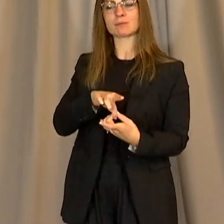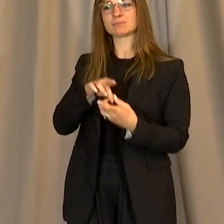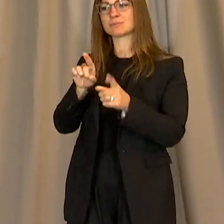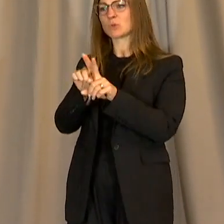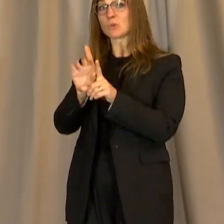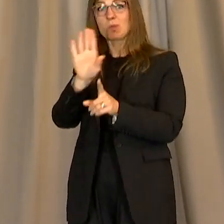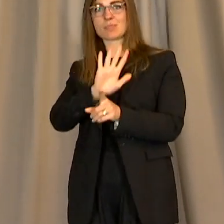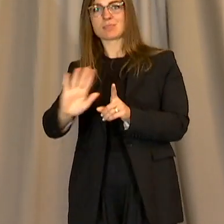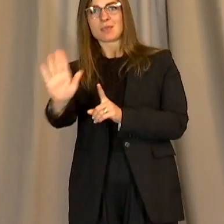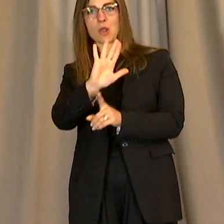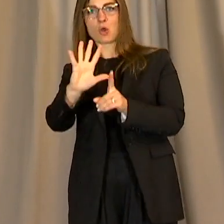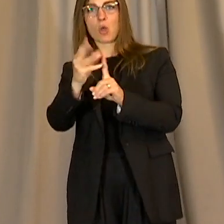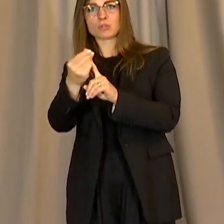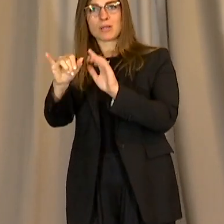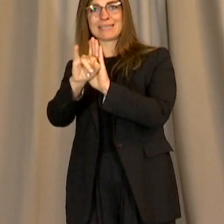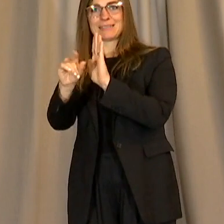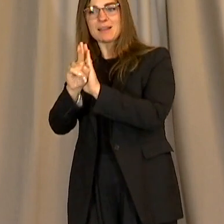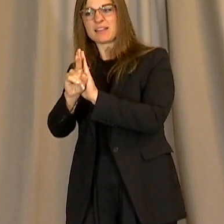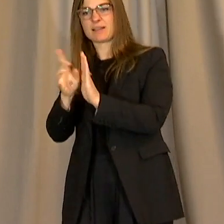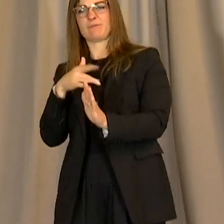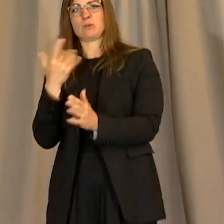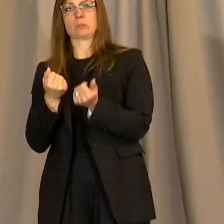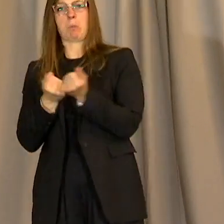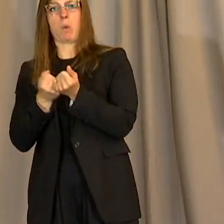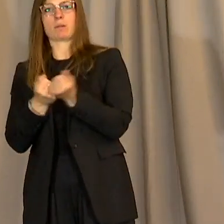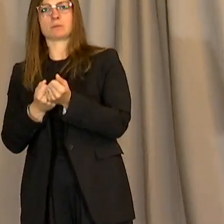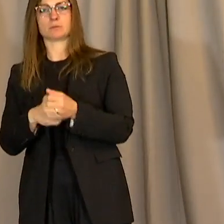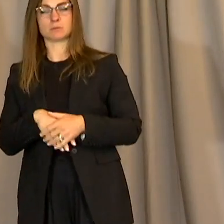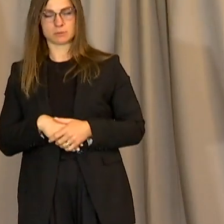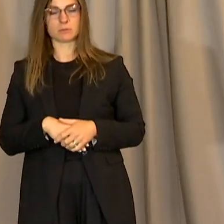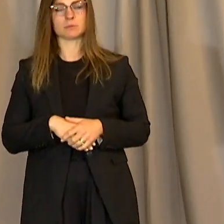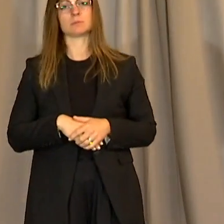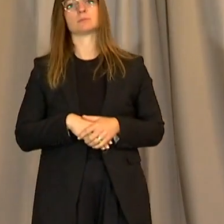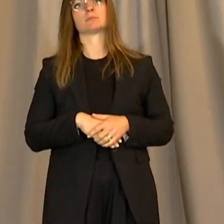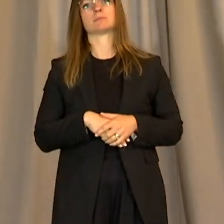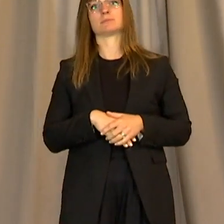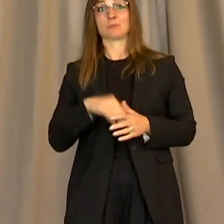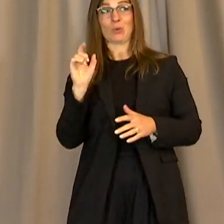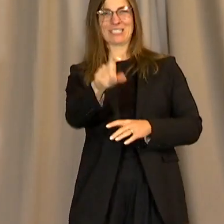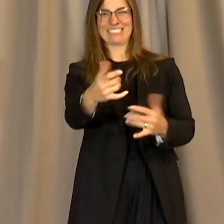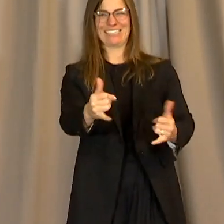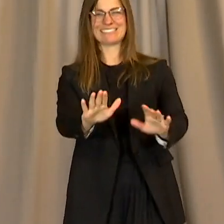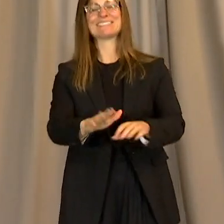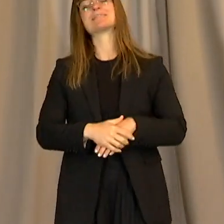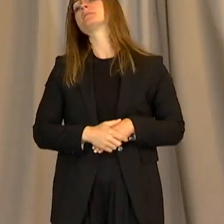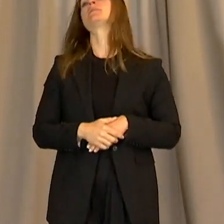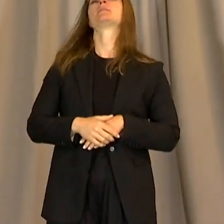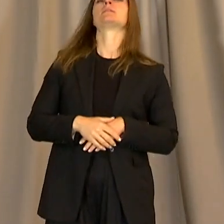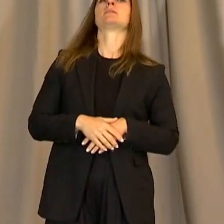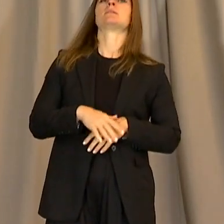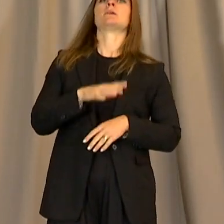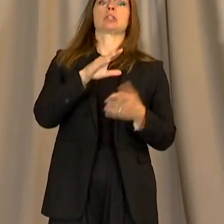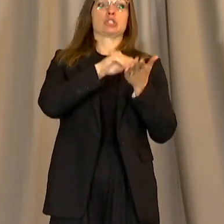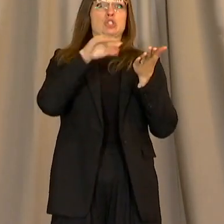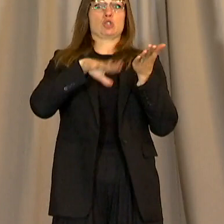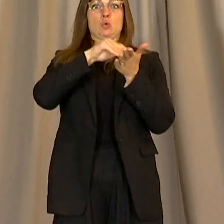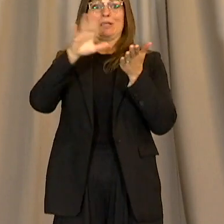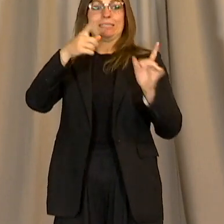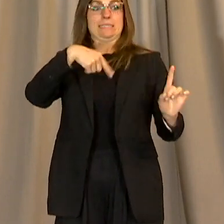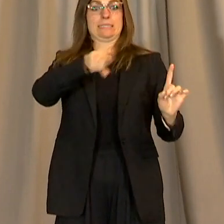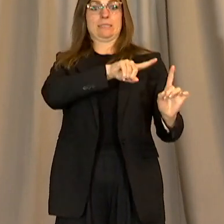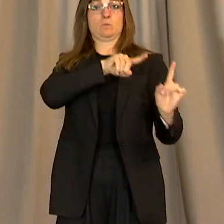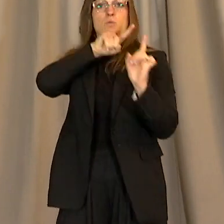identity. What is the impact on students? Here's the question. What is the impact on students who